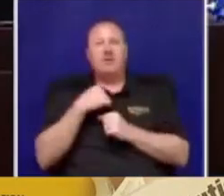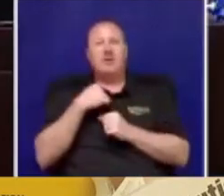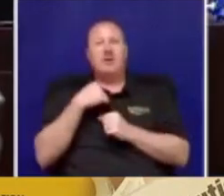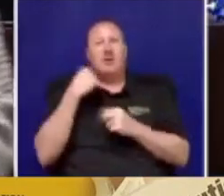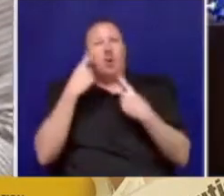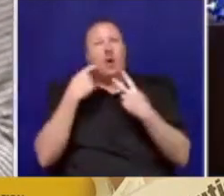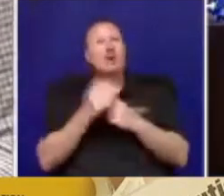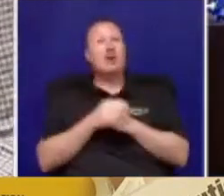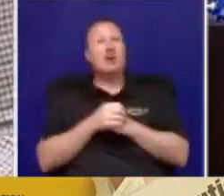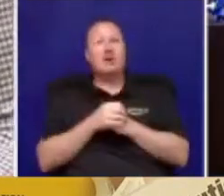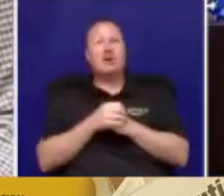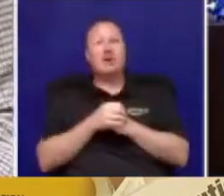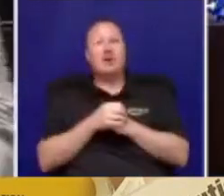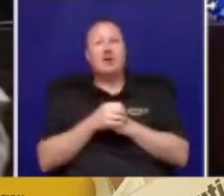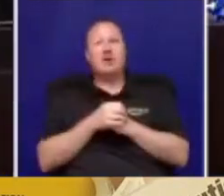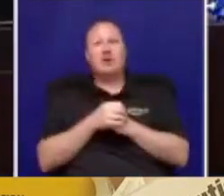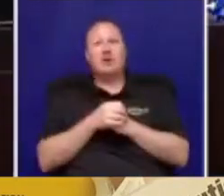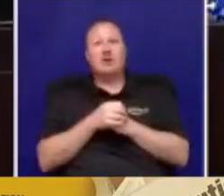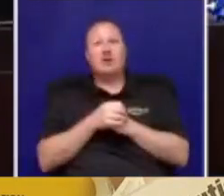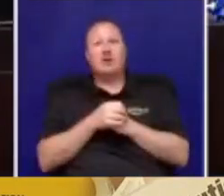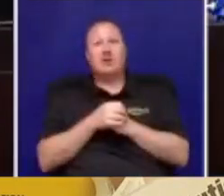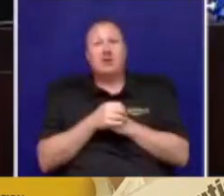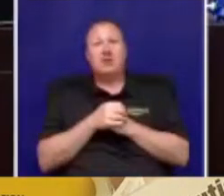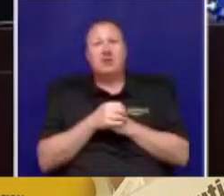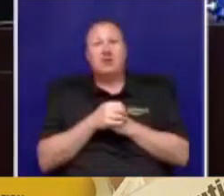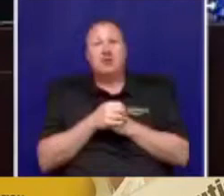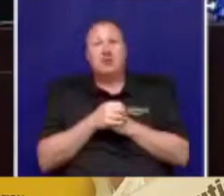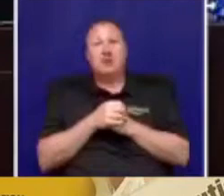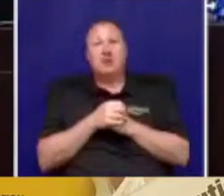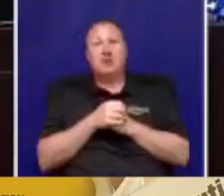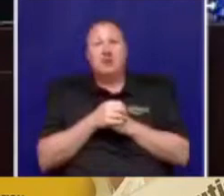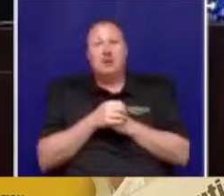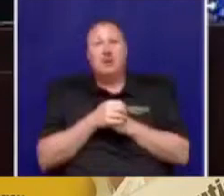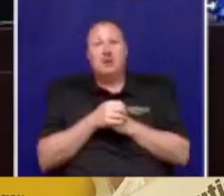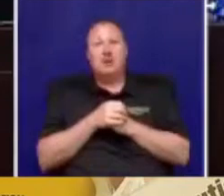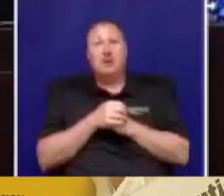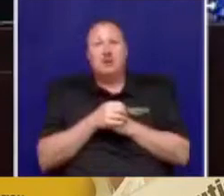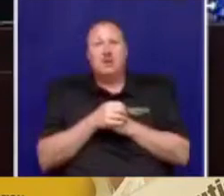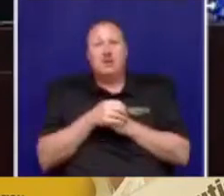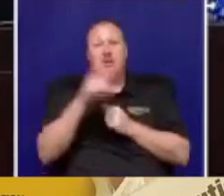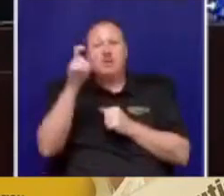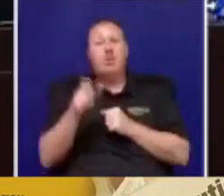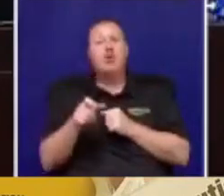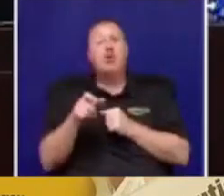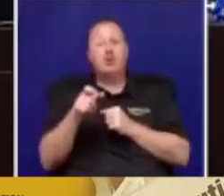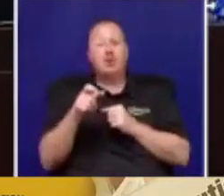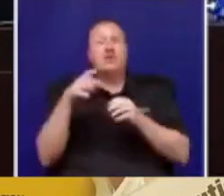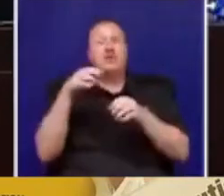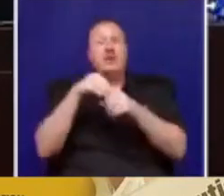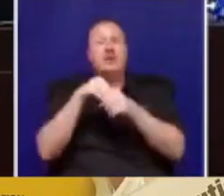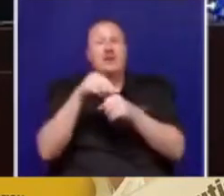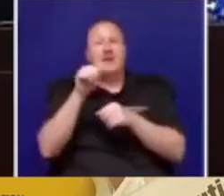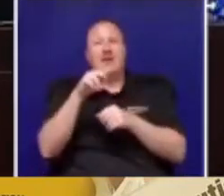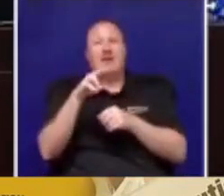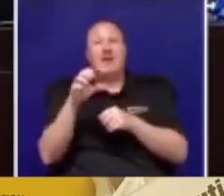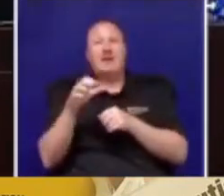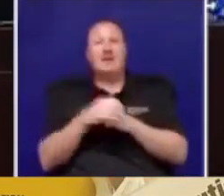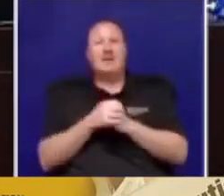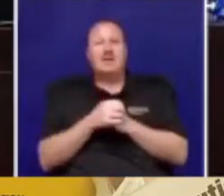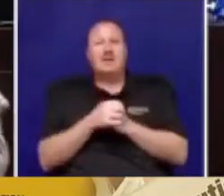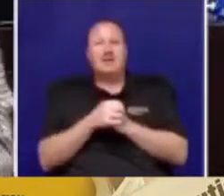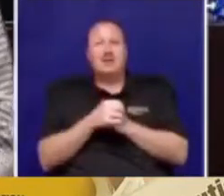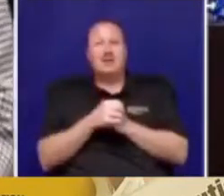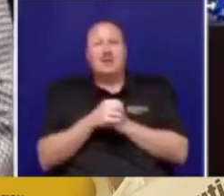of the oldest liberation movement on the continent even understand the indignity of ukungaphangeli